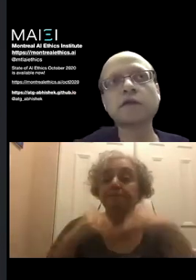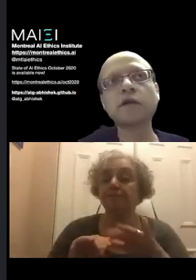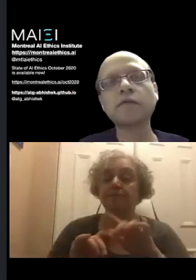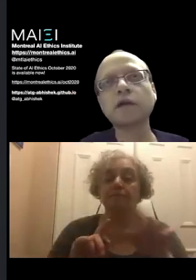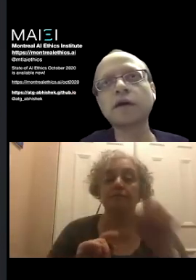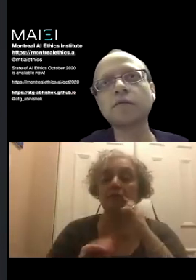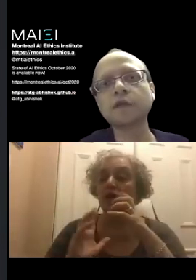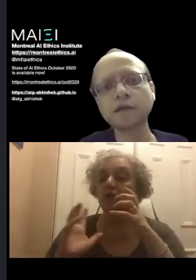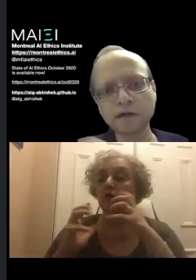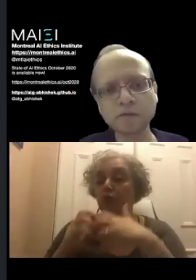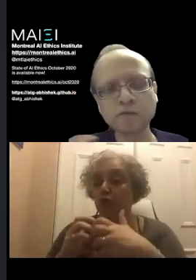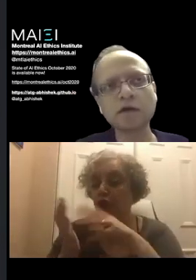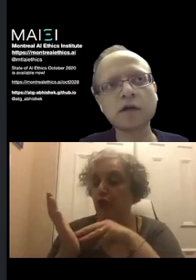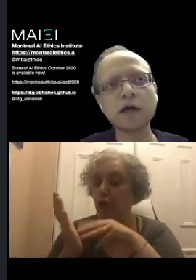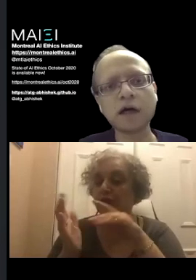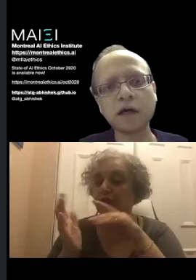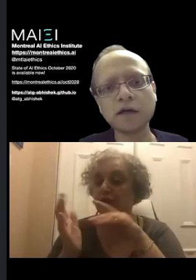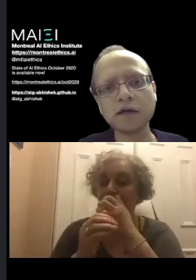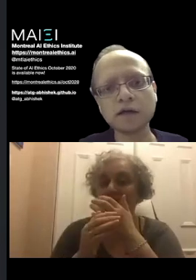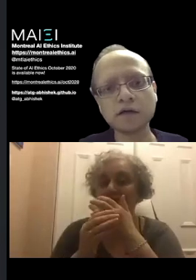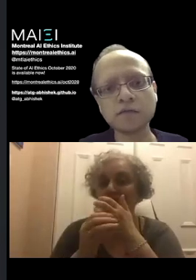learning security is important.